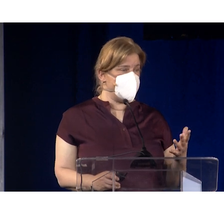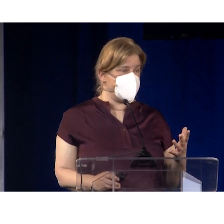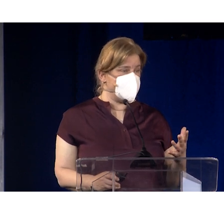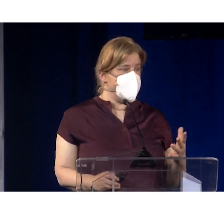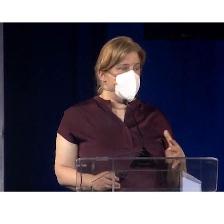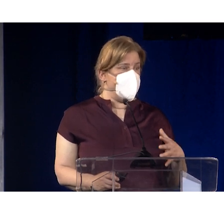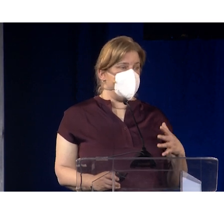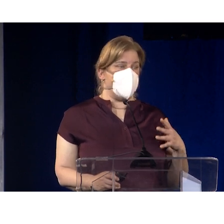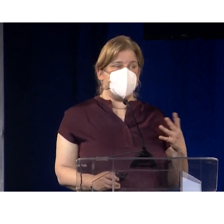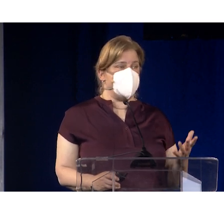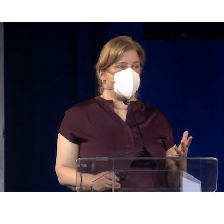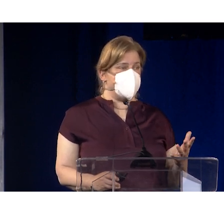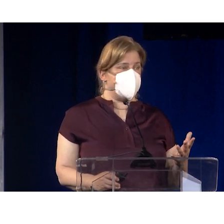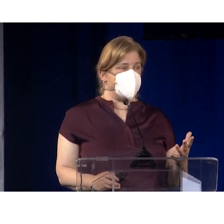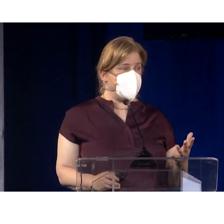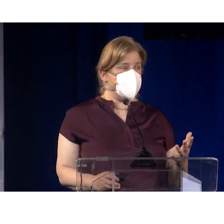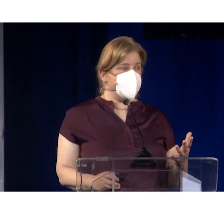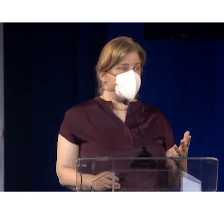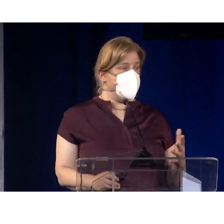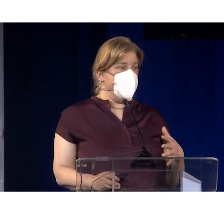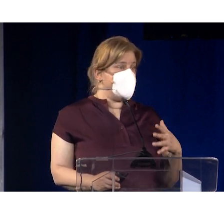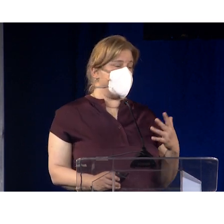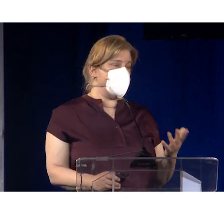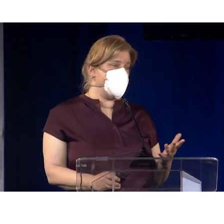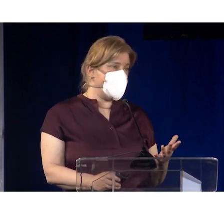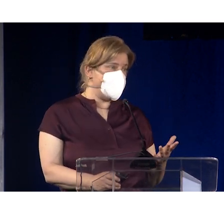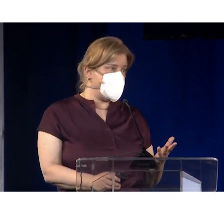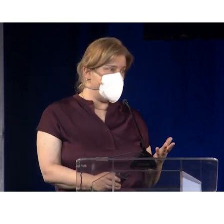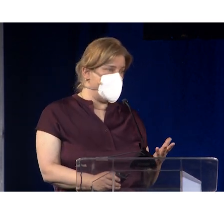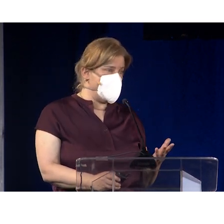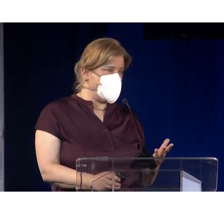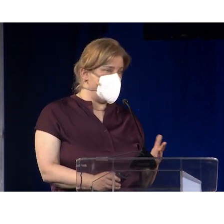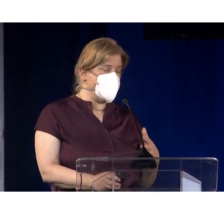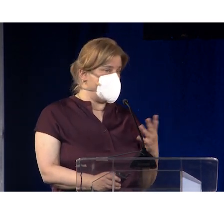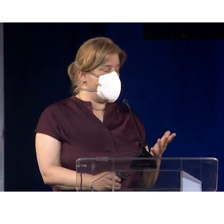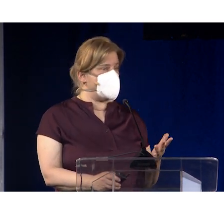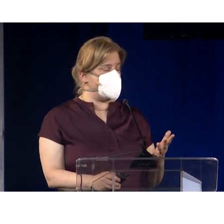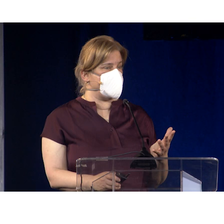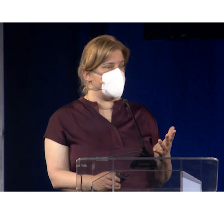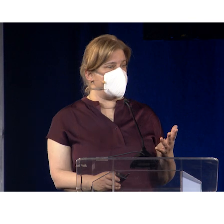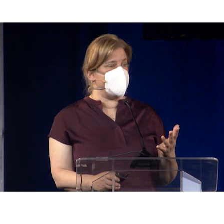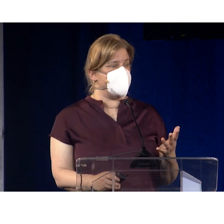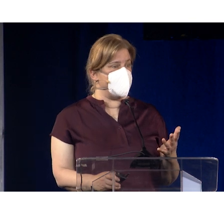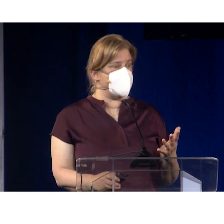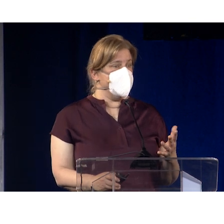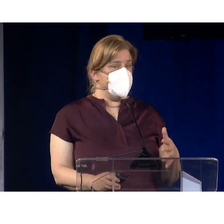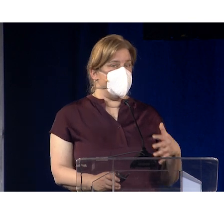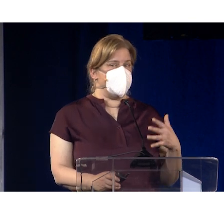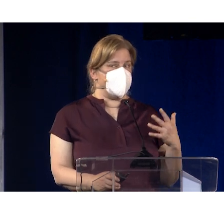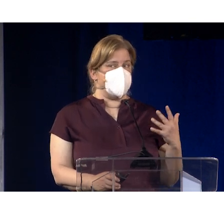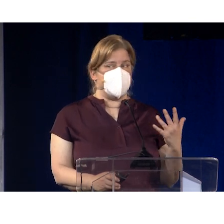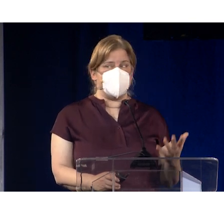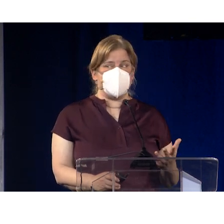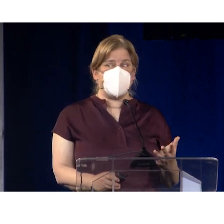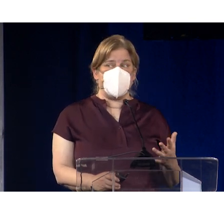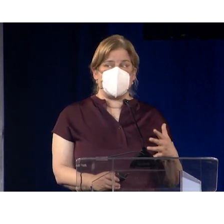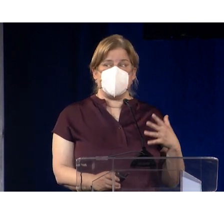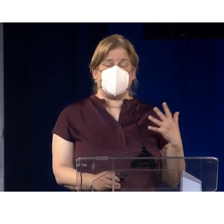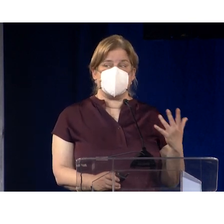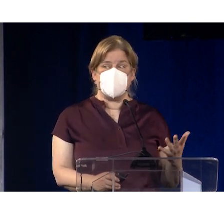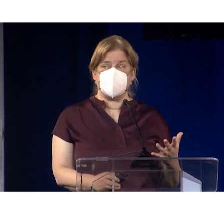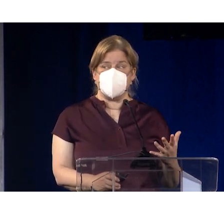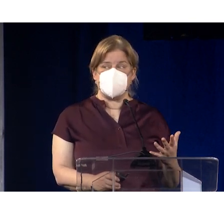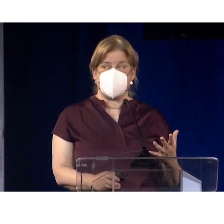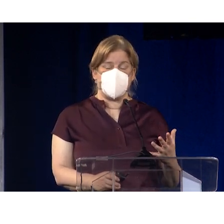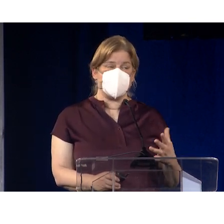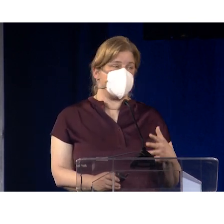perfect solution. There are only certain parts of the country that actually provide this intervention. Insurance doesn't always pay for it. You have to have a lot of checkups, and like